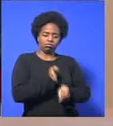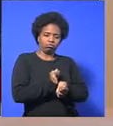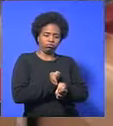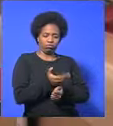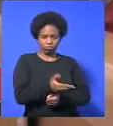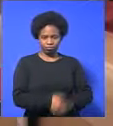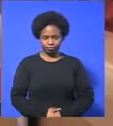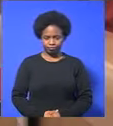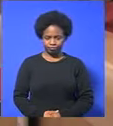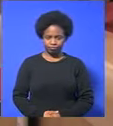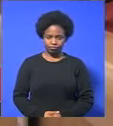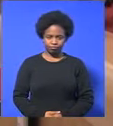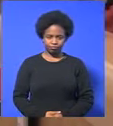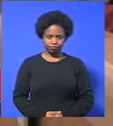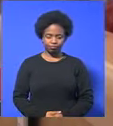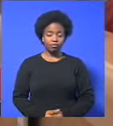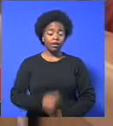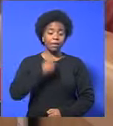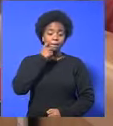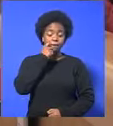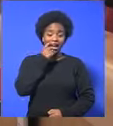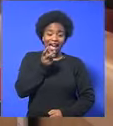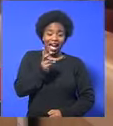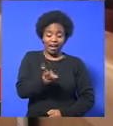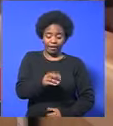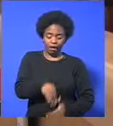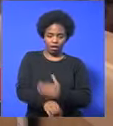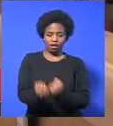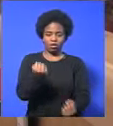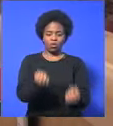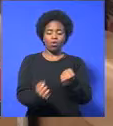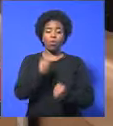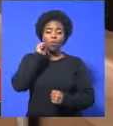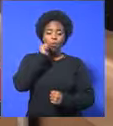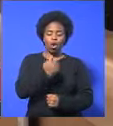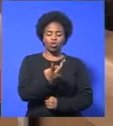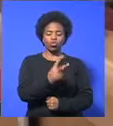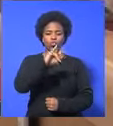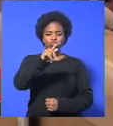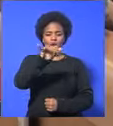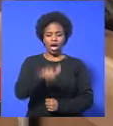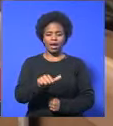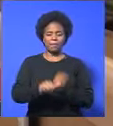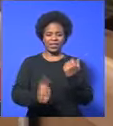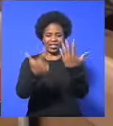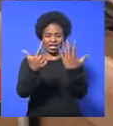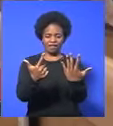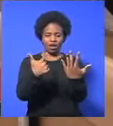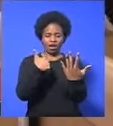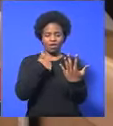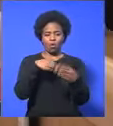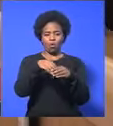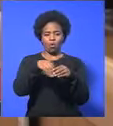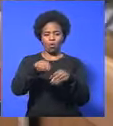Westville Prison. The man is expected back in court on the 2nd of July for a formal bail application.